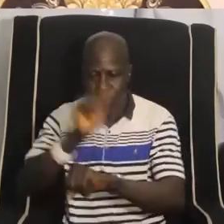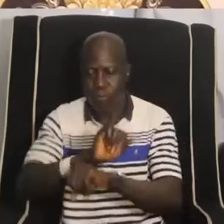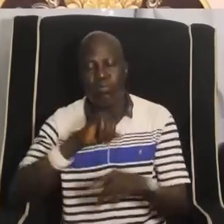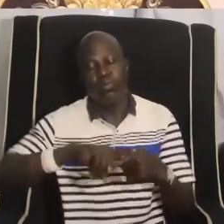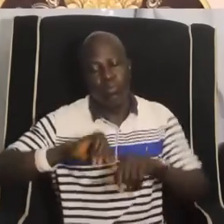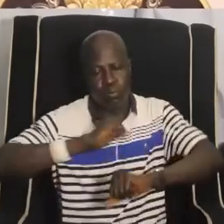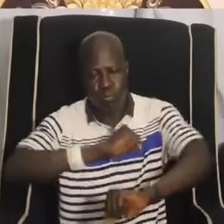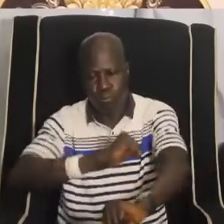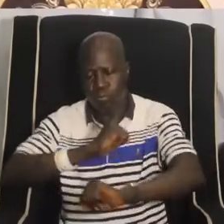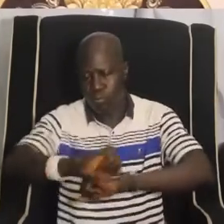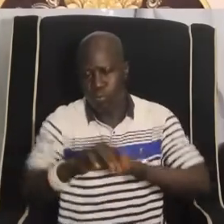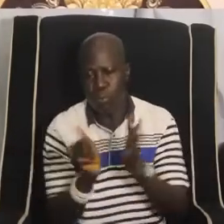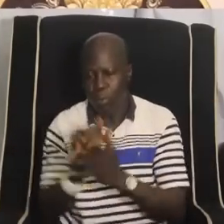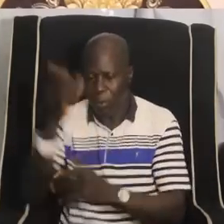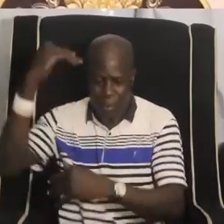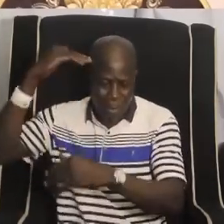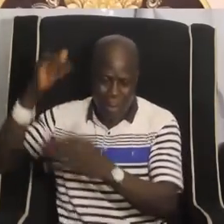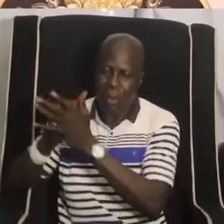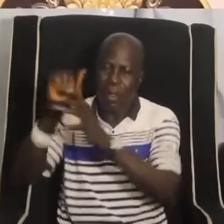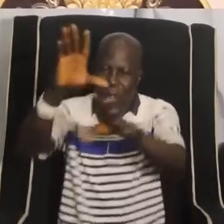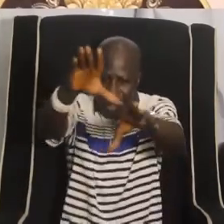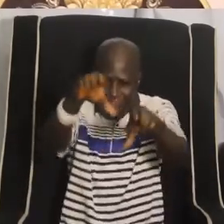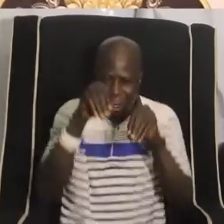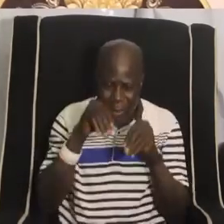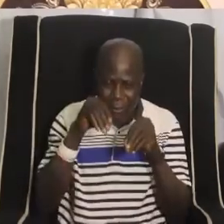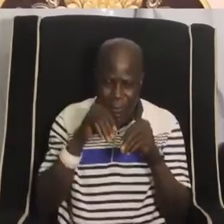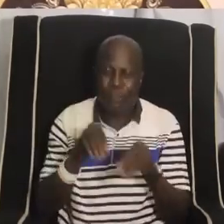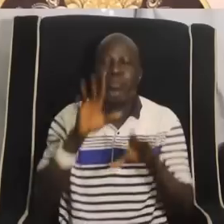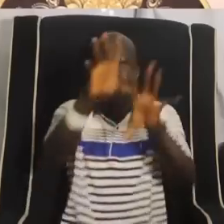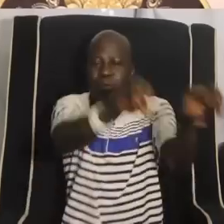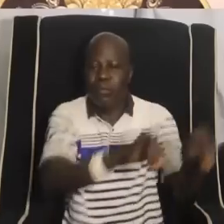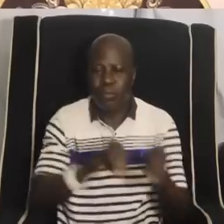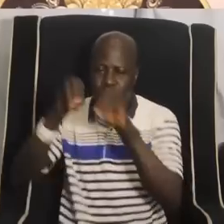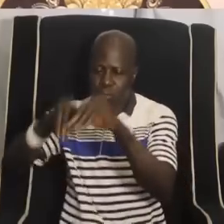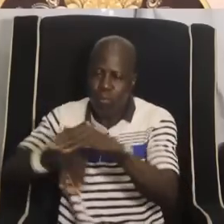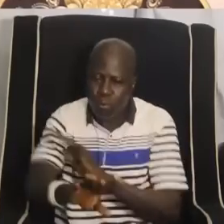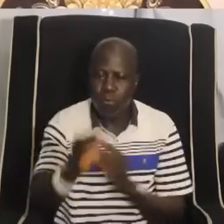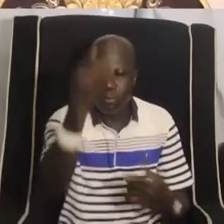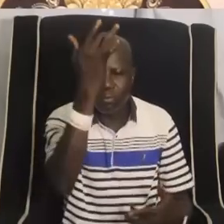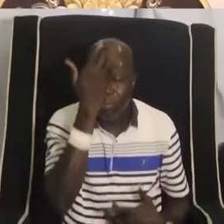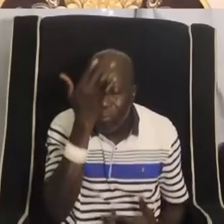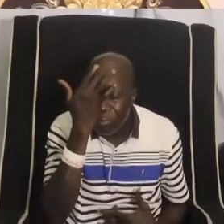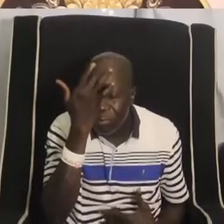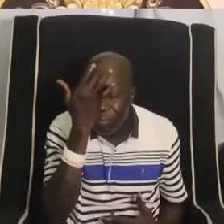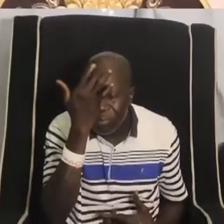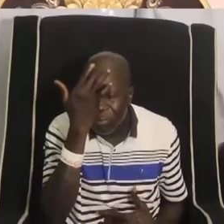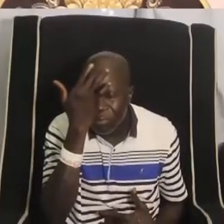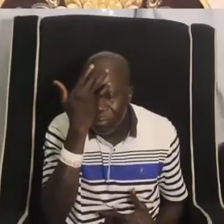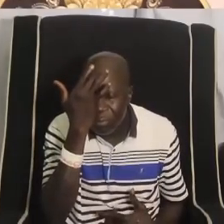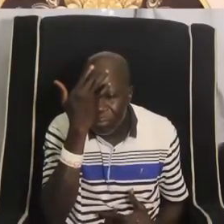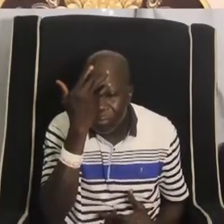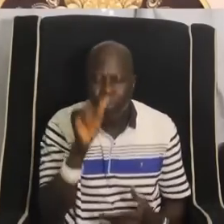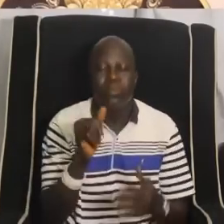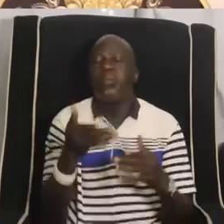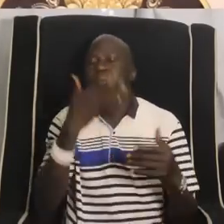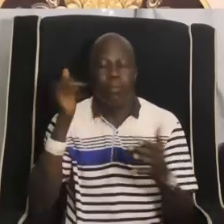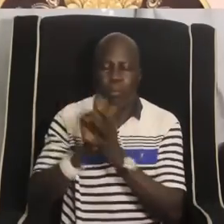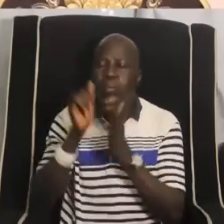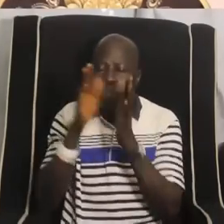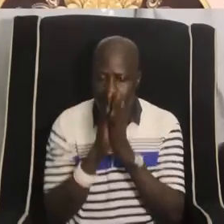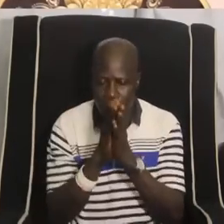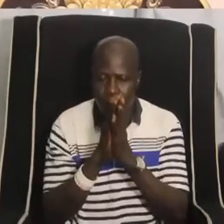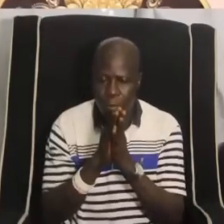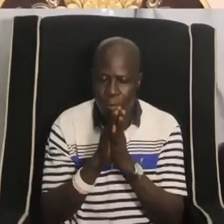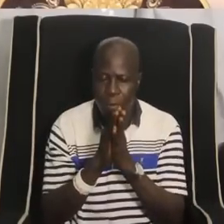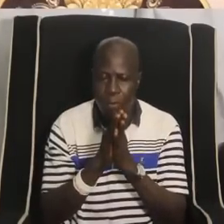won pursue you, tori emi e ba ele gba won ti aisan bo lara. Once that person's head about evil, they will give a sickness. To the Lord badua. Pray